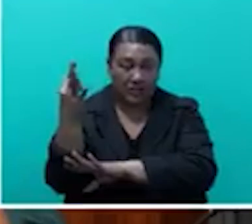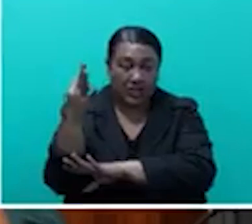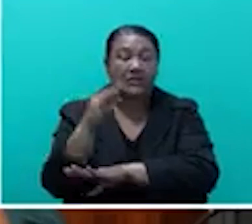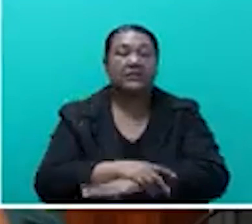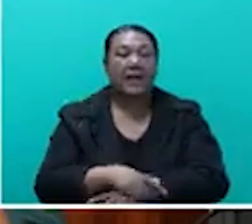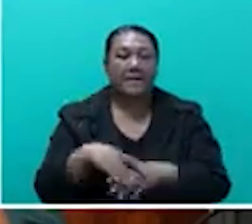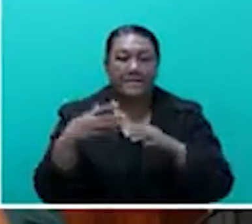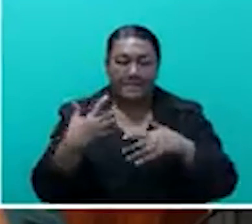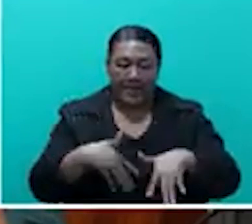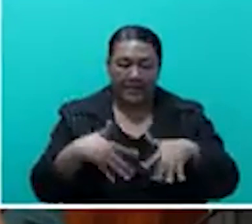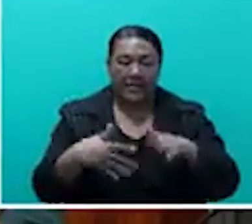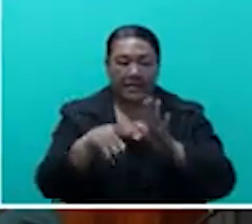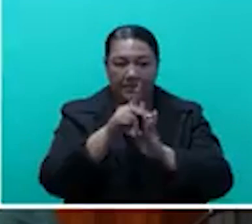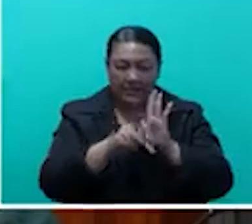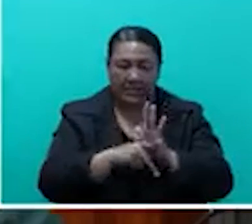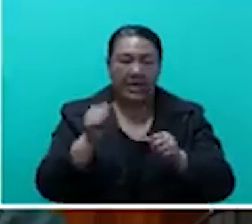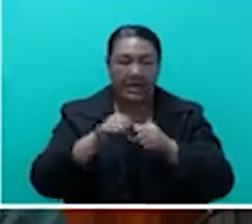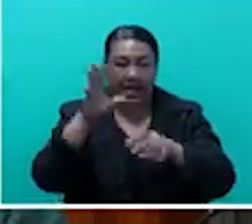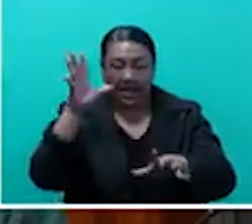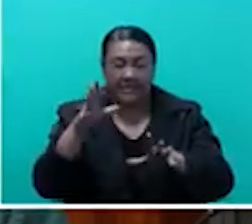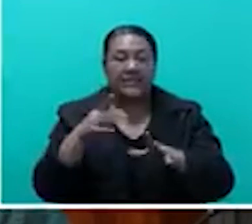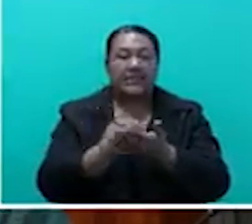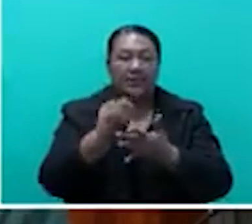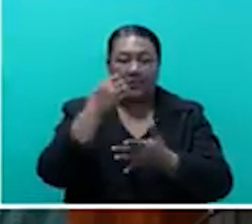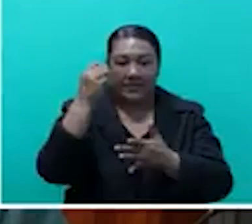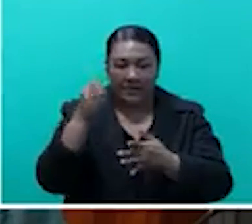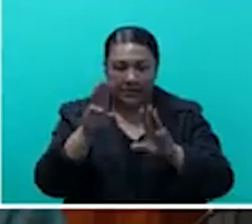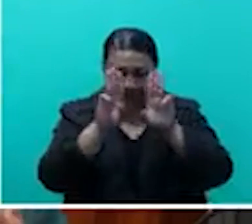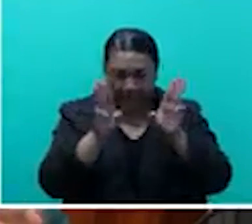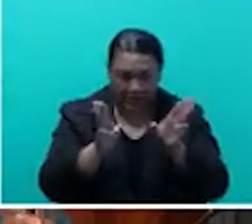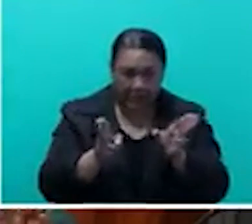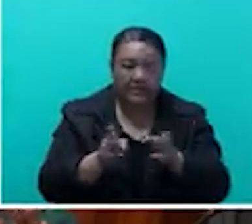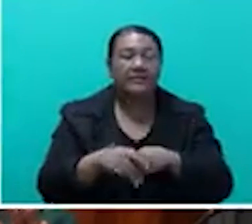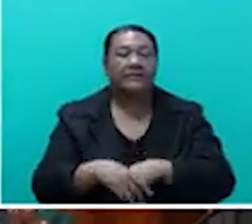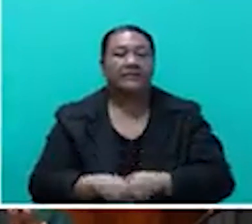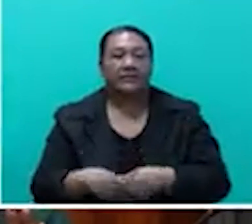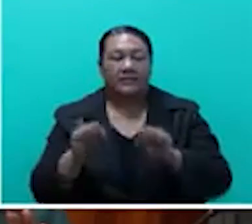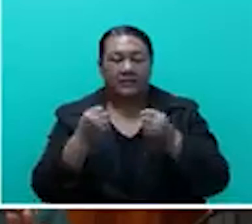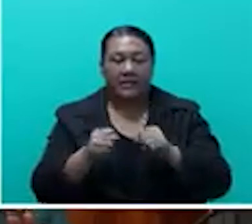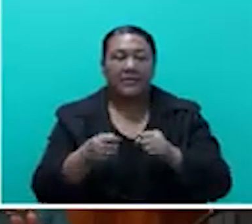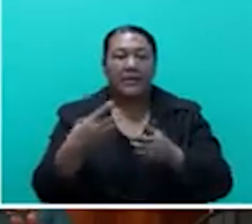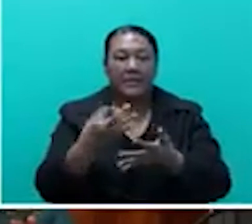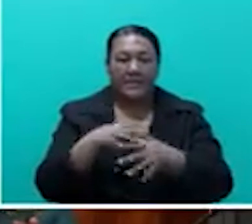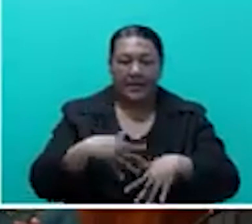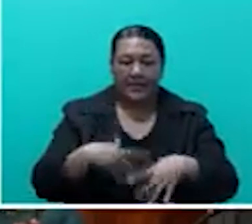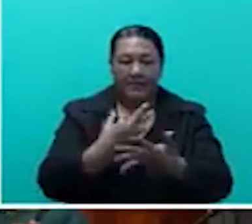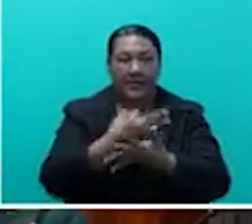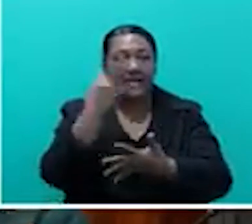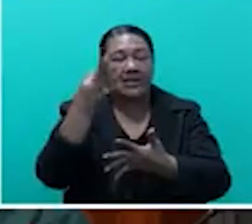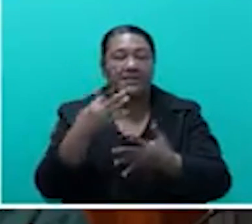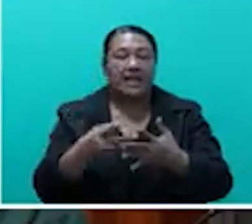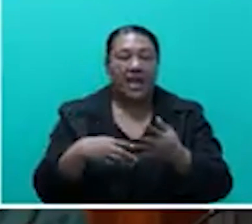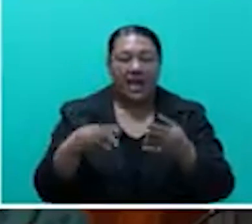policy and analysis, economic modeling and policies, public financing, and veterinary